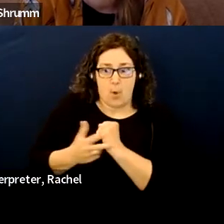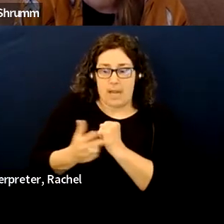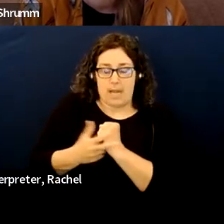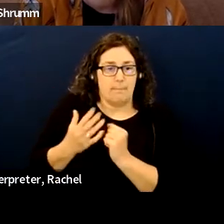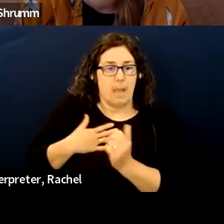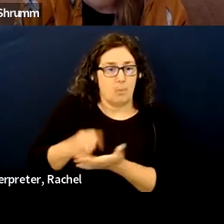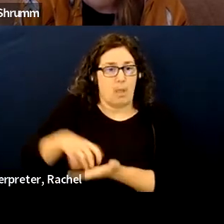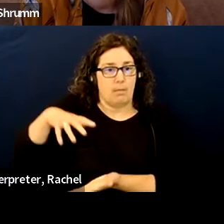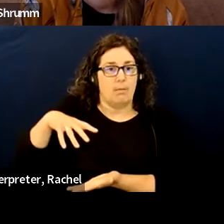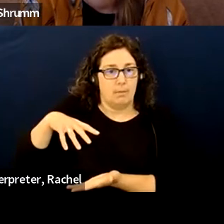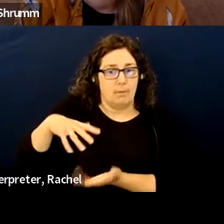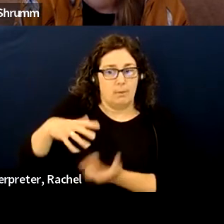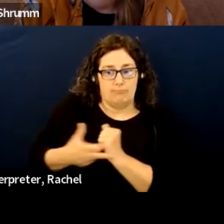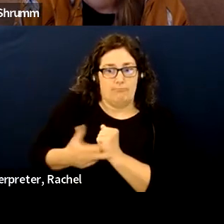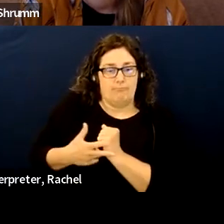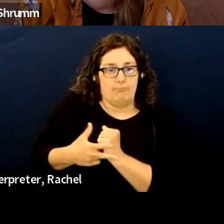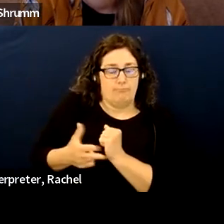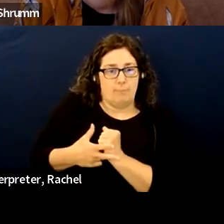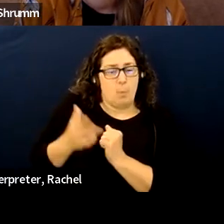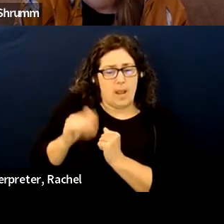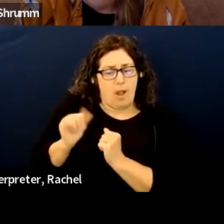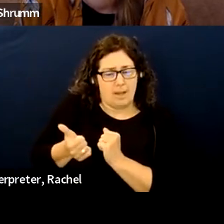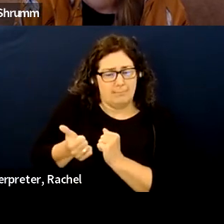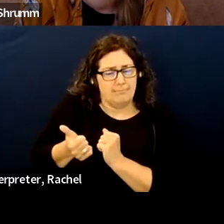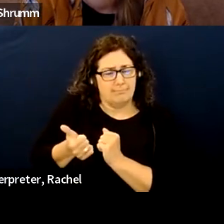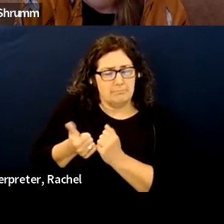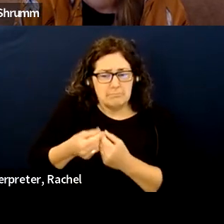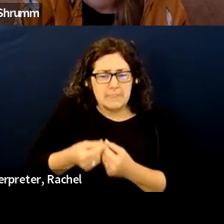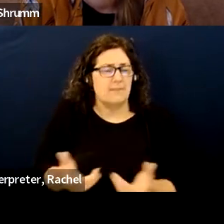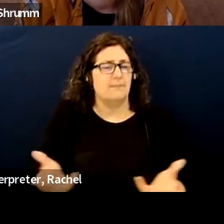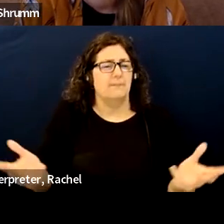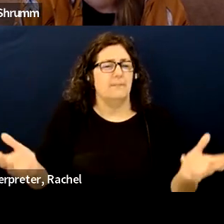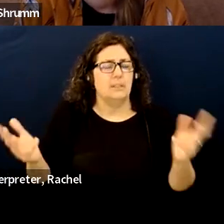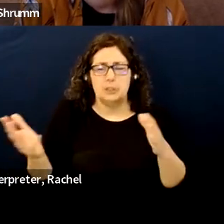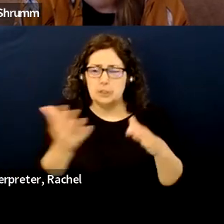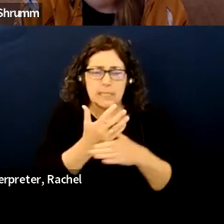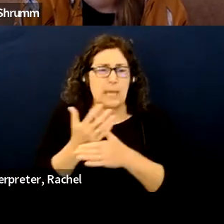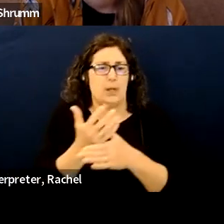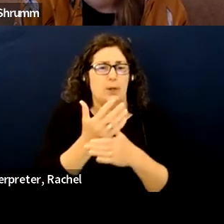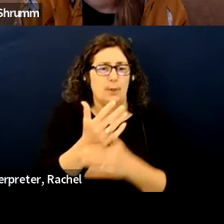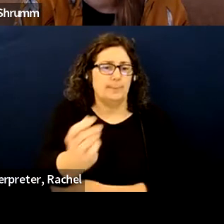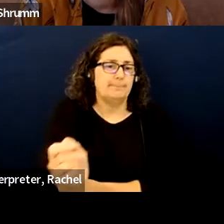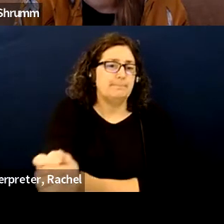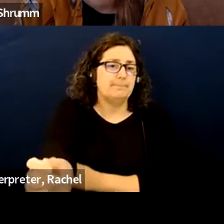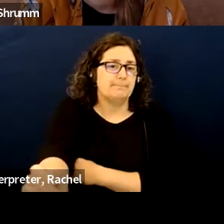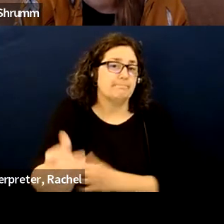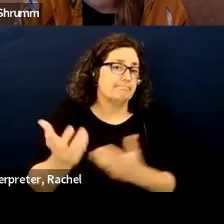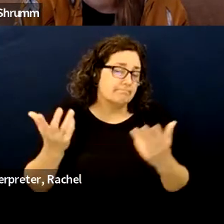like a virtuous thing to do would be to give some, you know, share it.